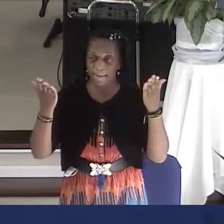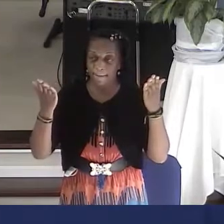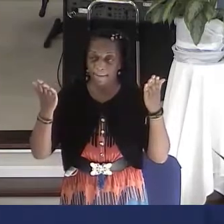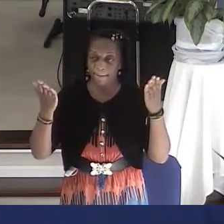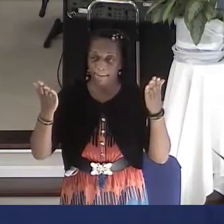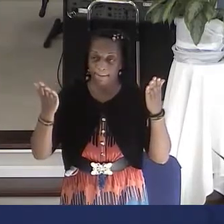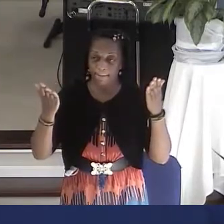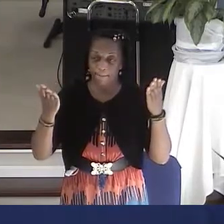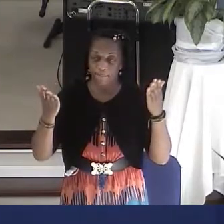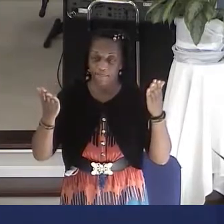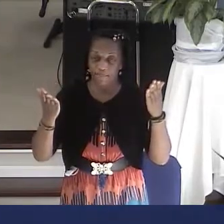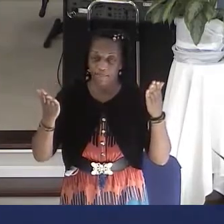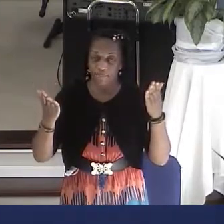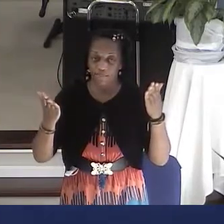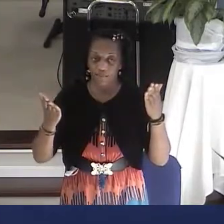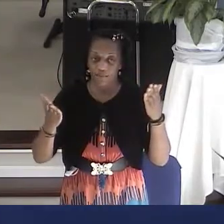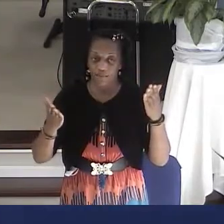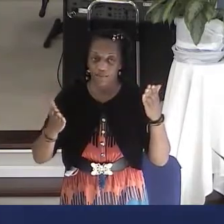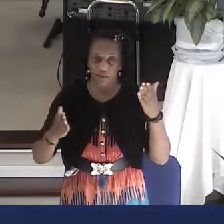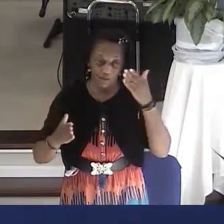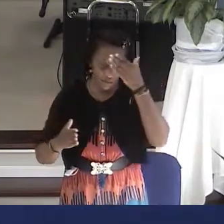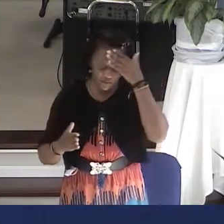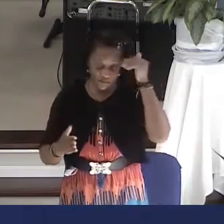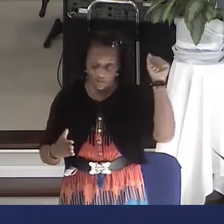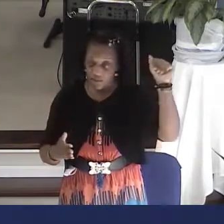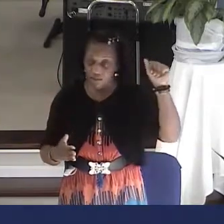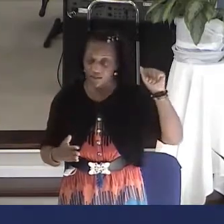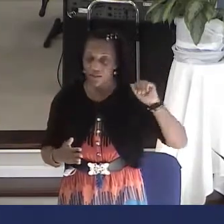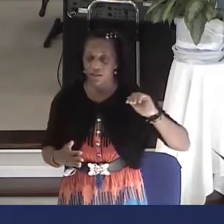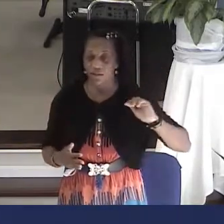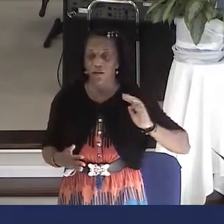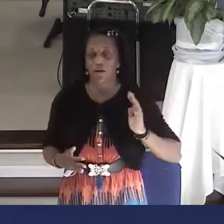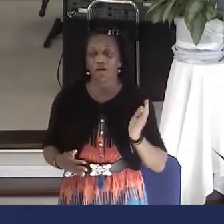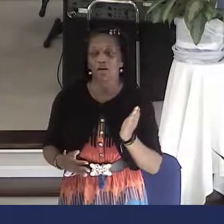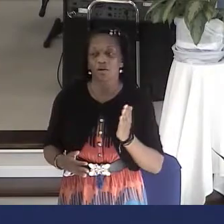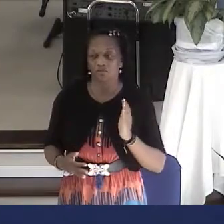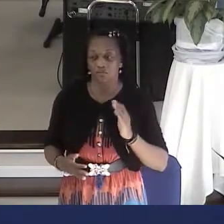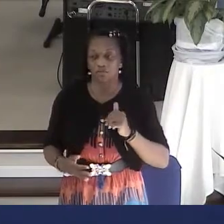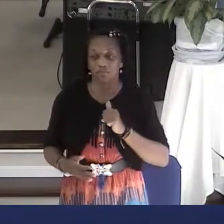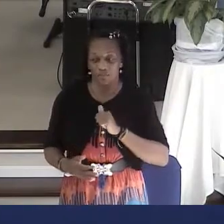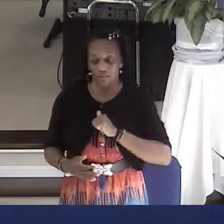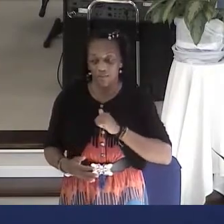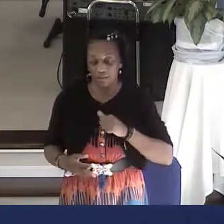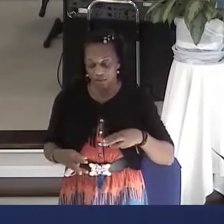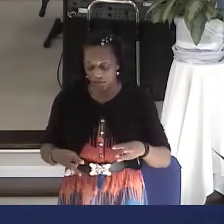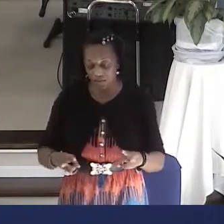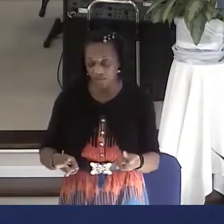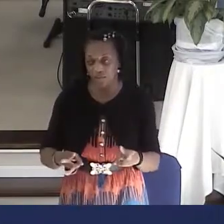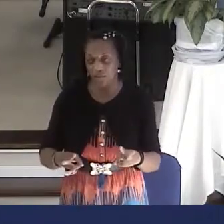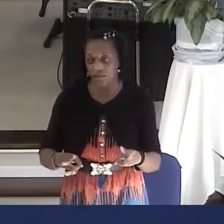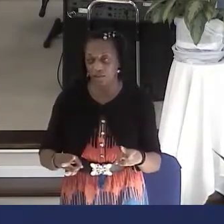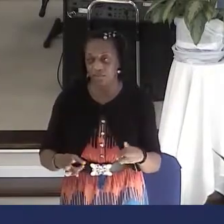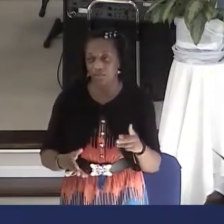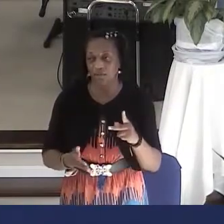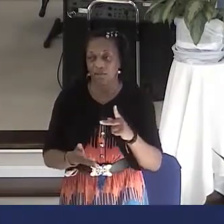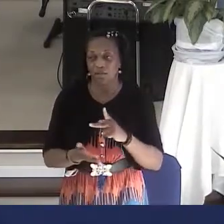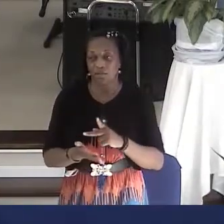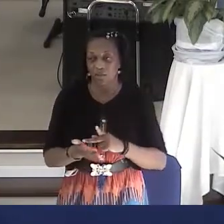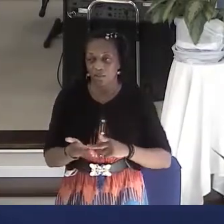So we have to forget our will. That's a part of worshiping God in spirit and in truth. Forgetting